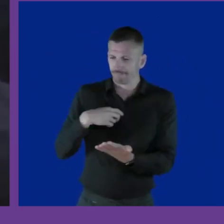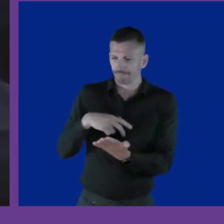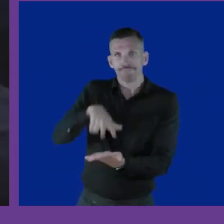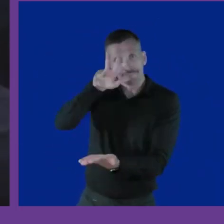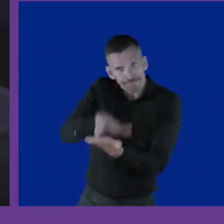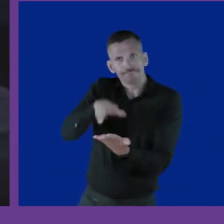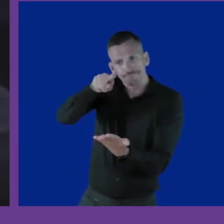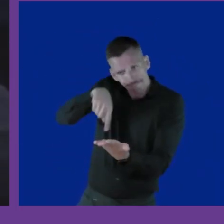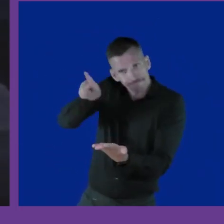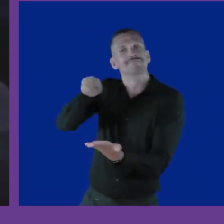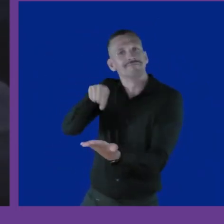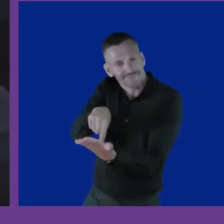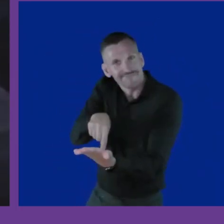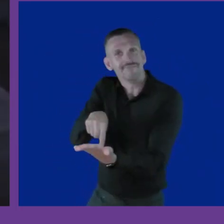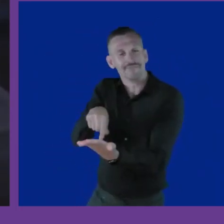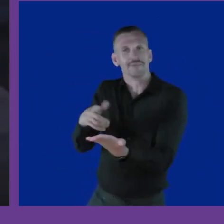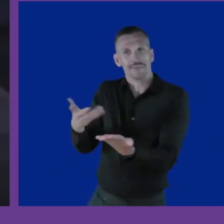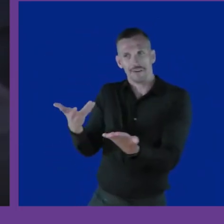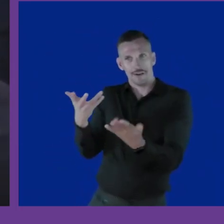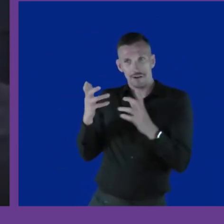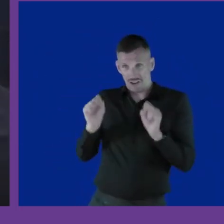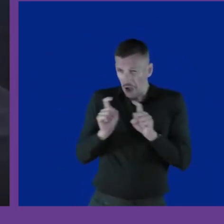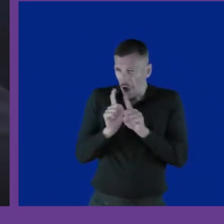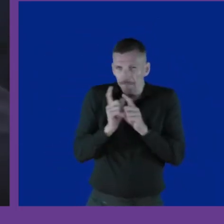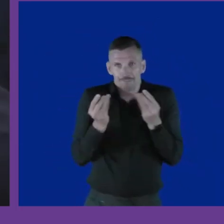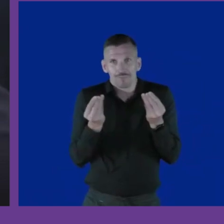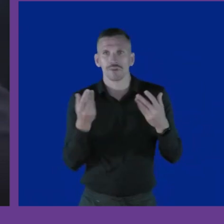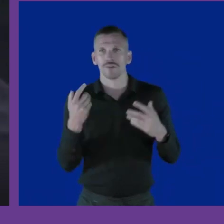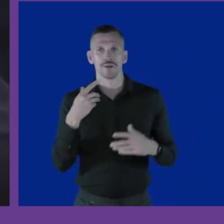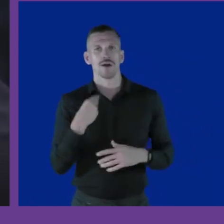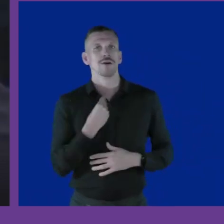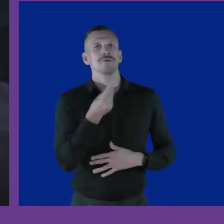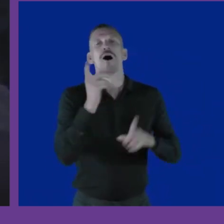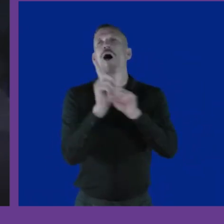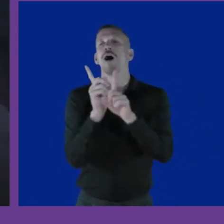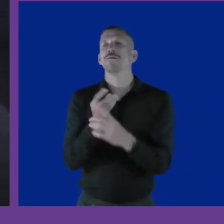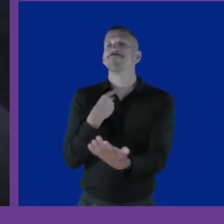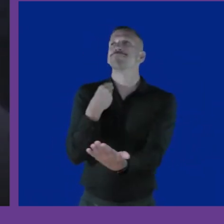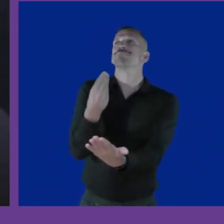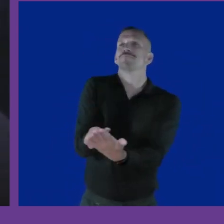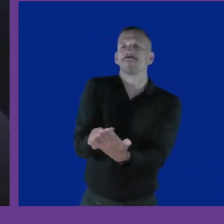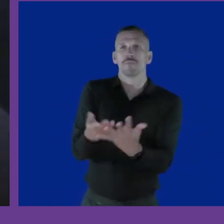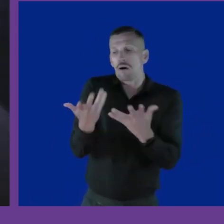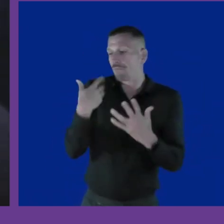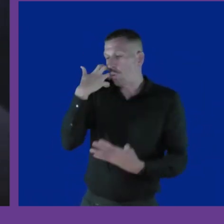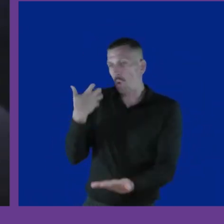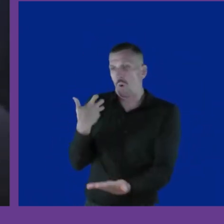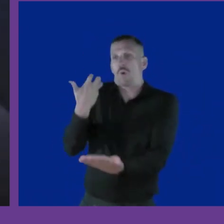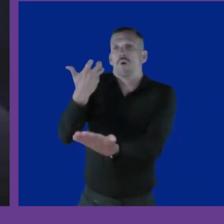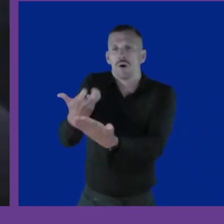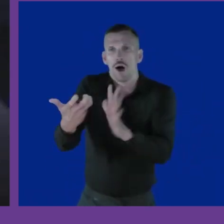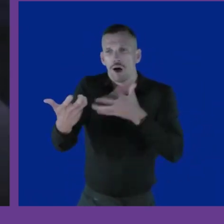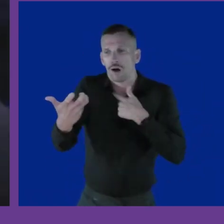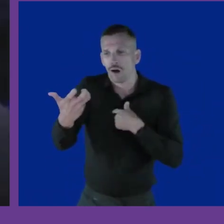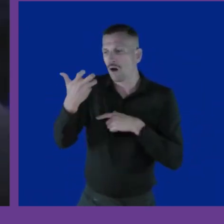whatever. So would it be possible to transfer that information to the phone and then back tap again to the